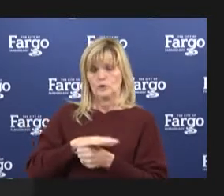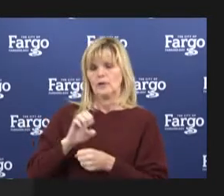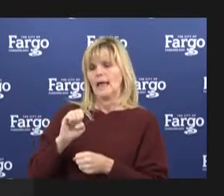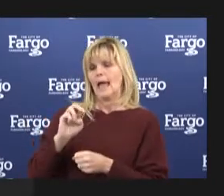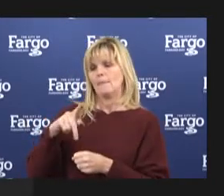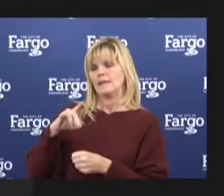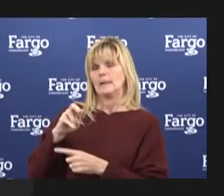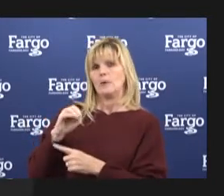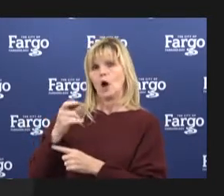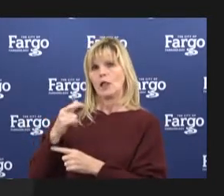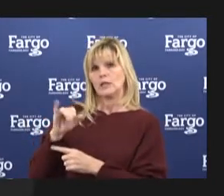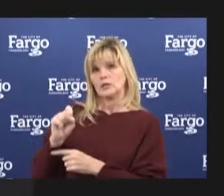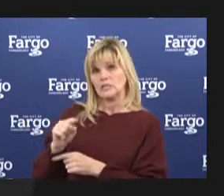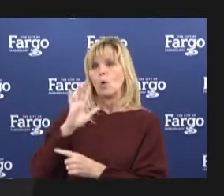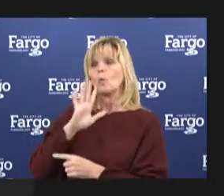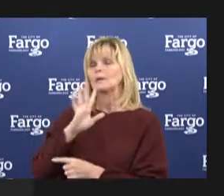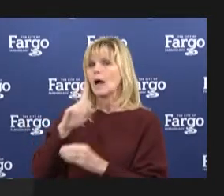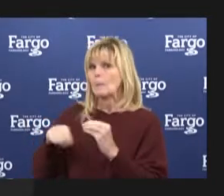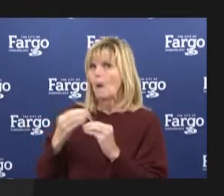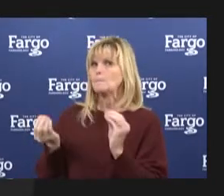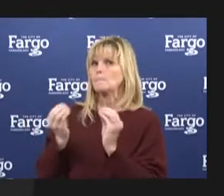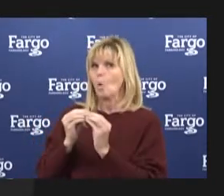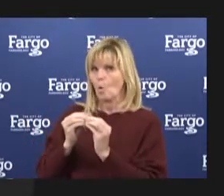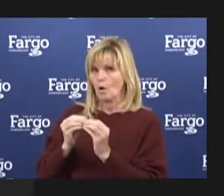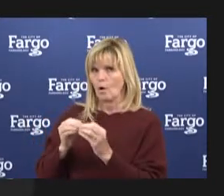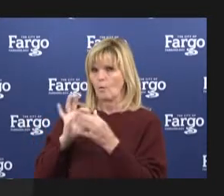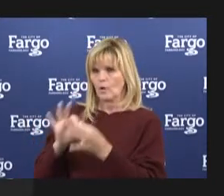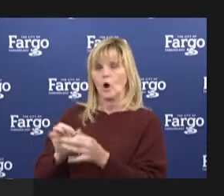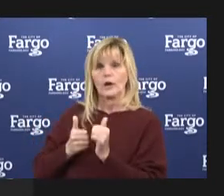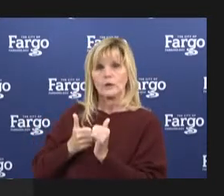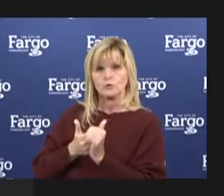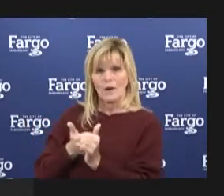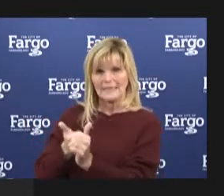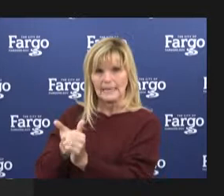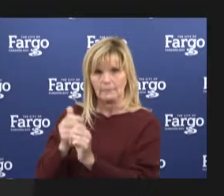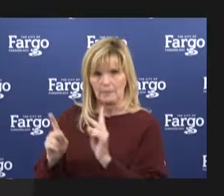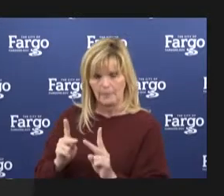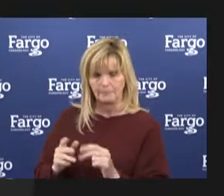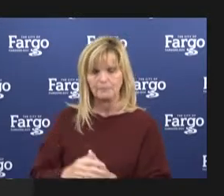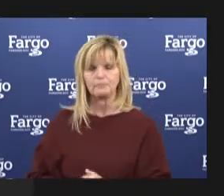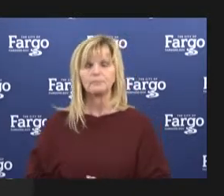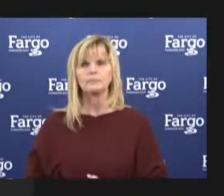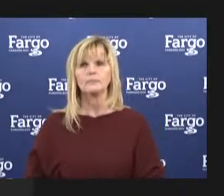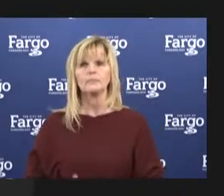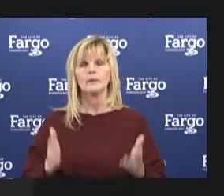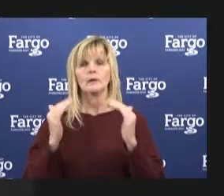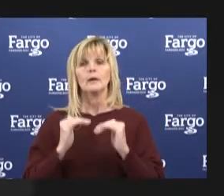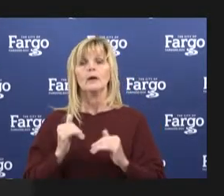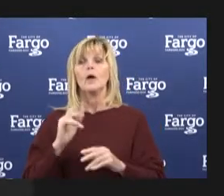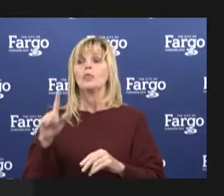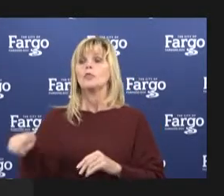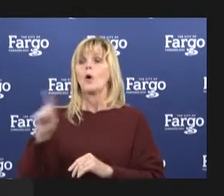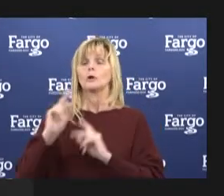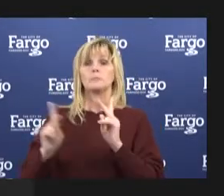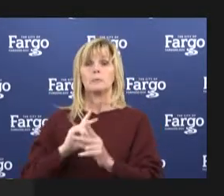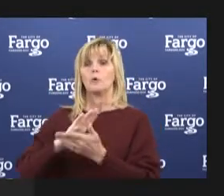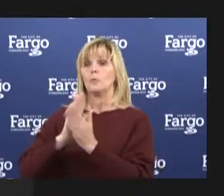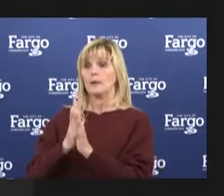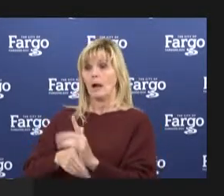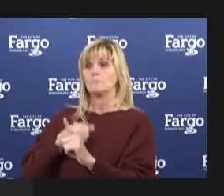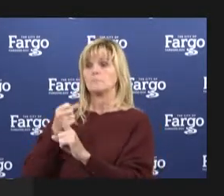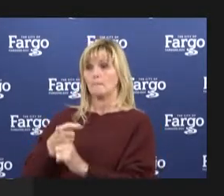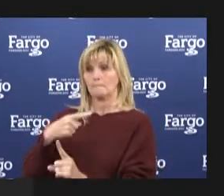epidemiologist, will speak more on contact tracing in just a few minutes as well. The next step is for positive individuals and close contacts